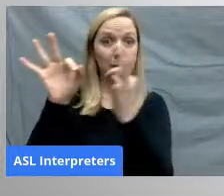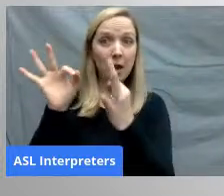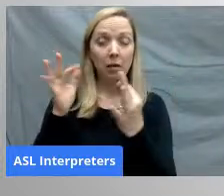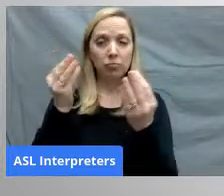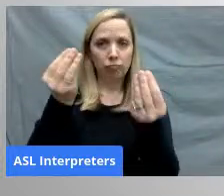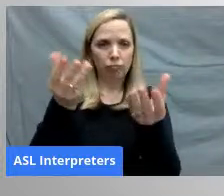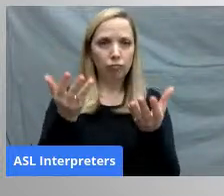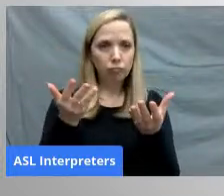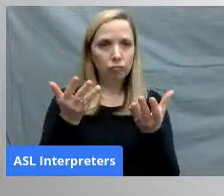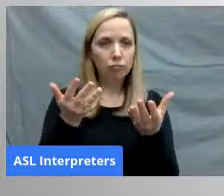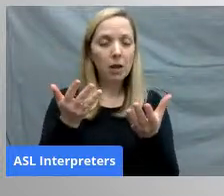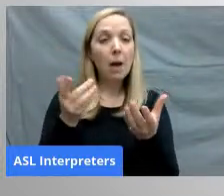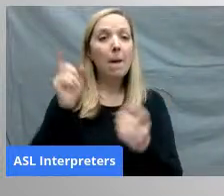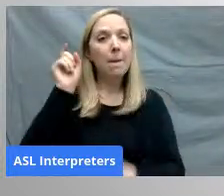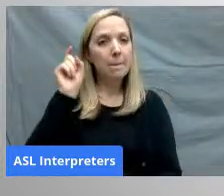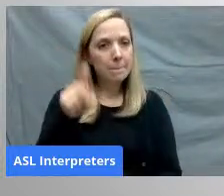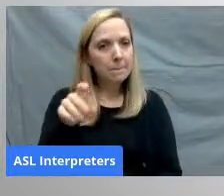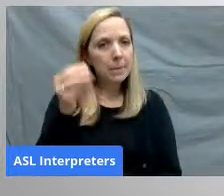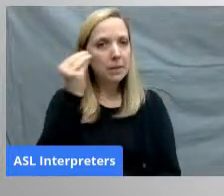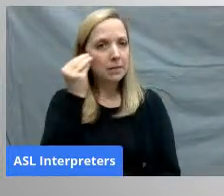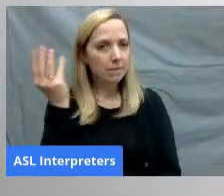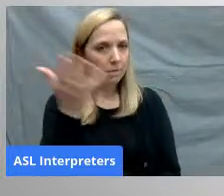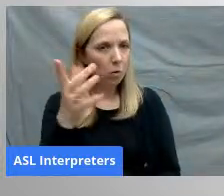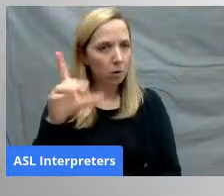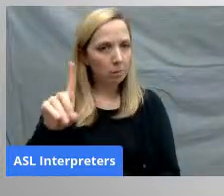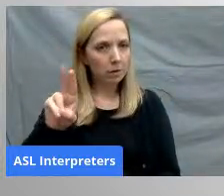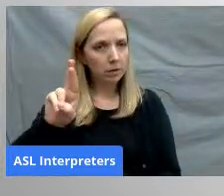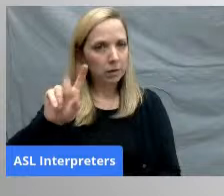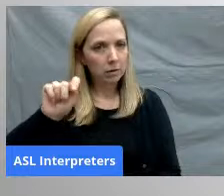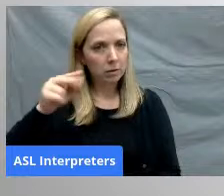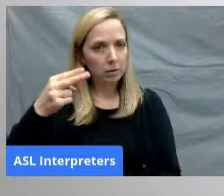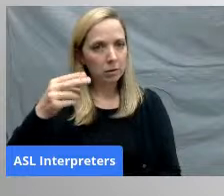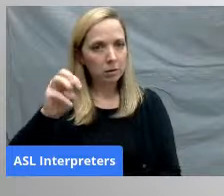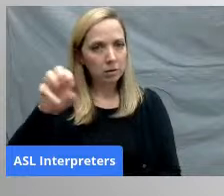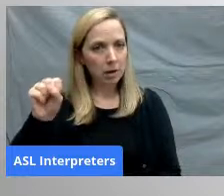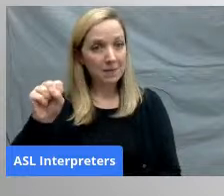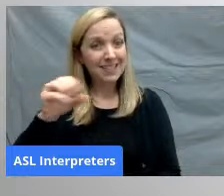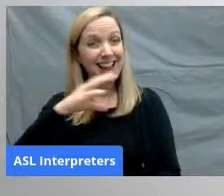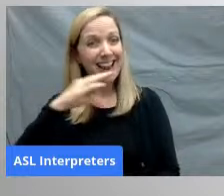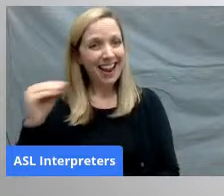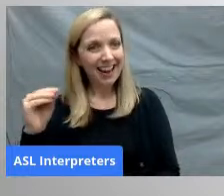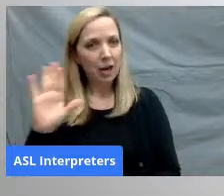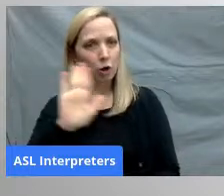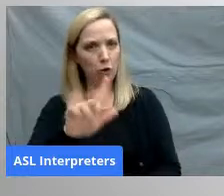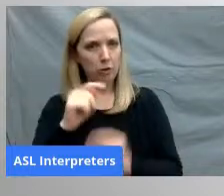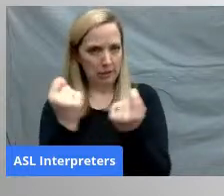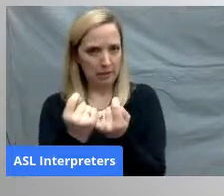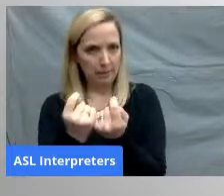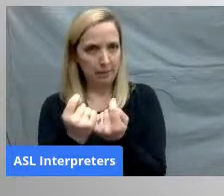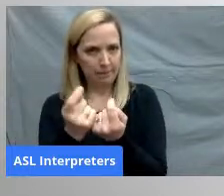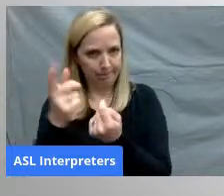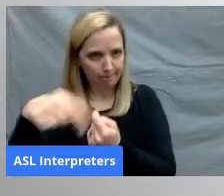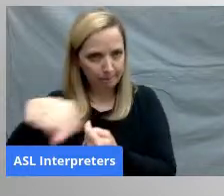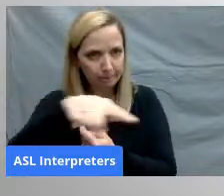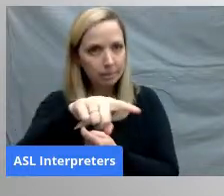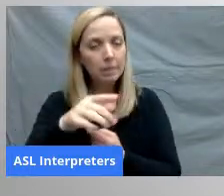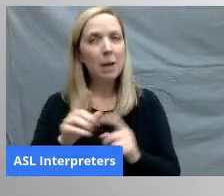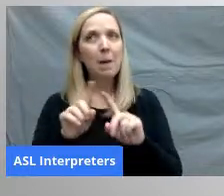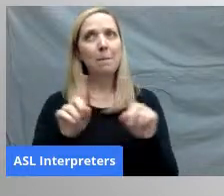her team. And then also there's a balance there in understanding, you know, that